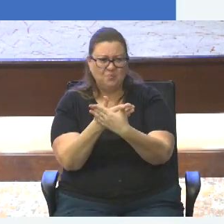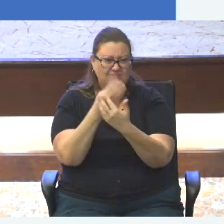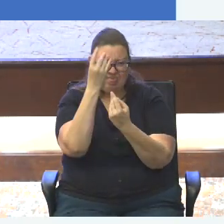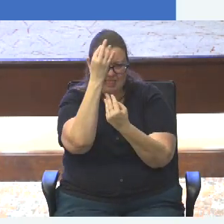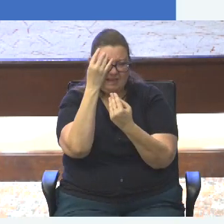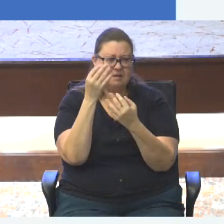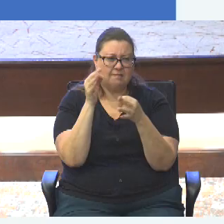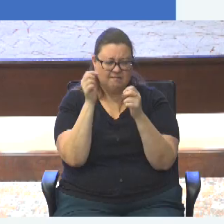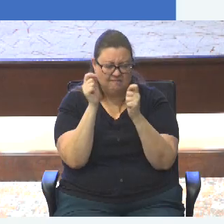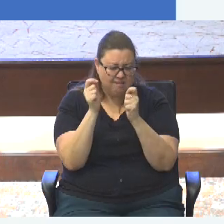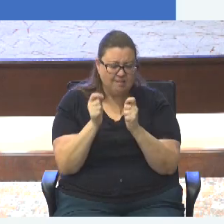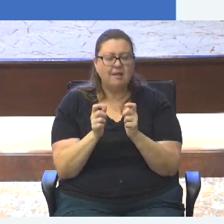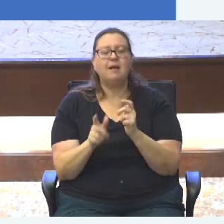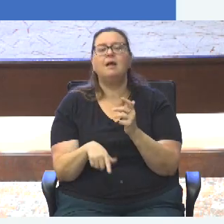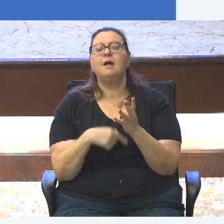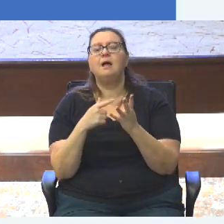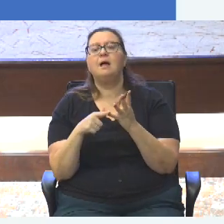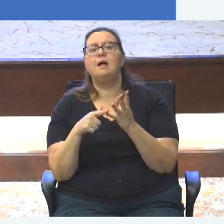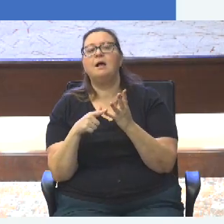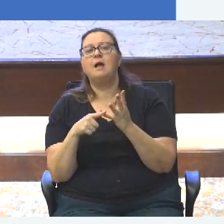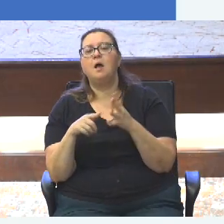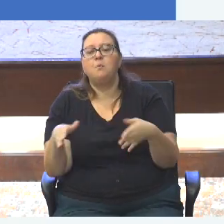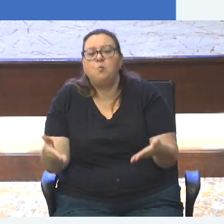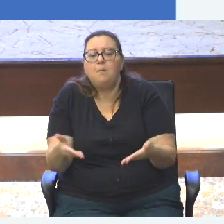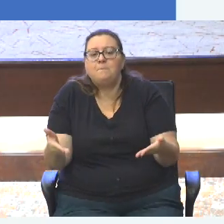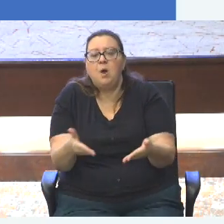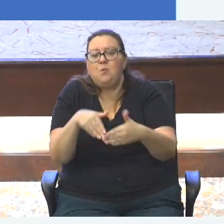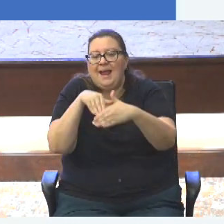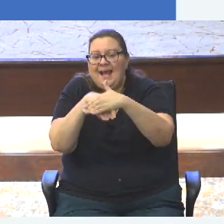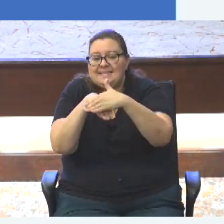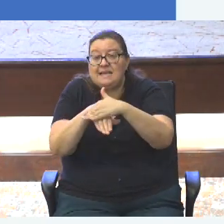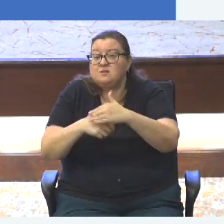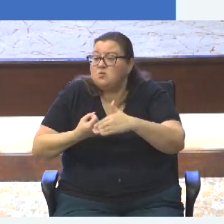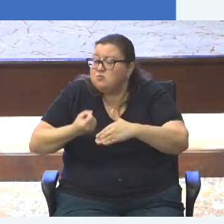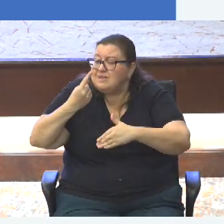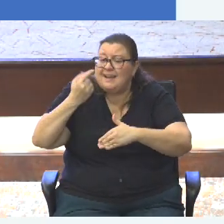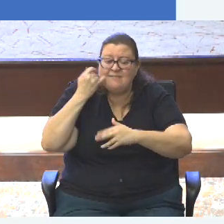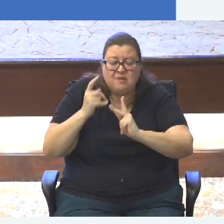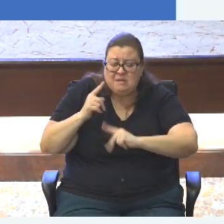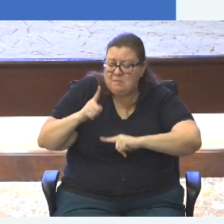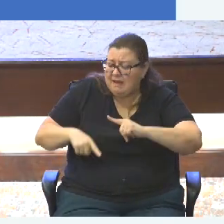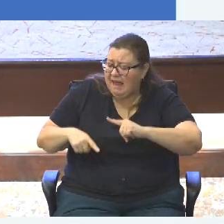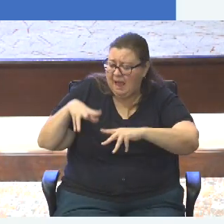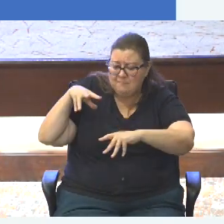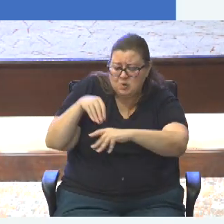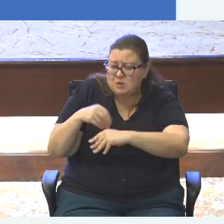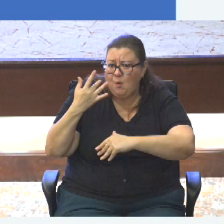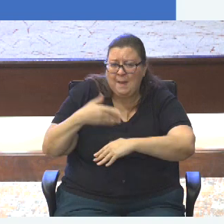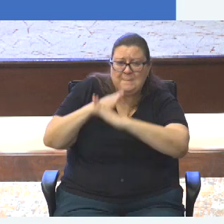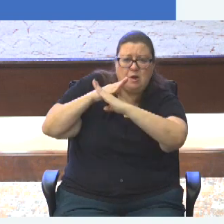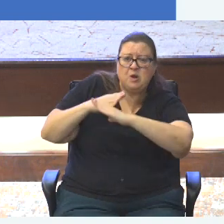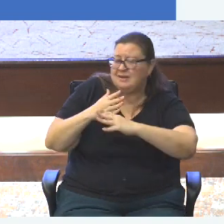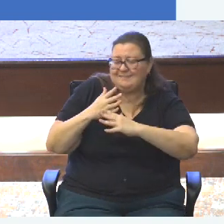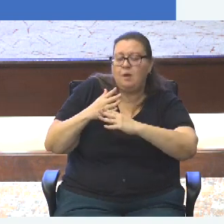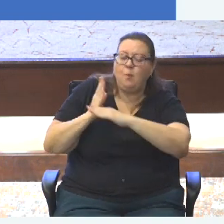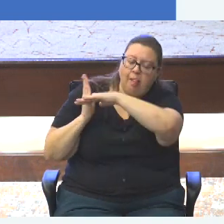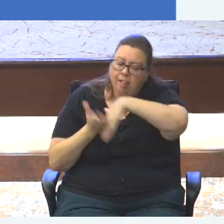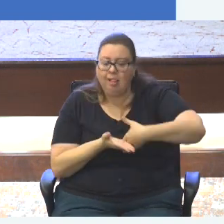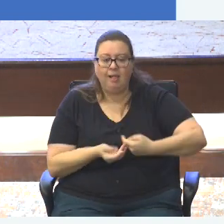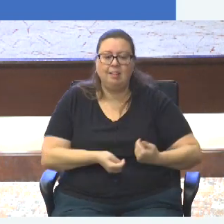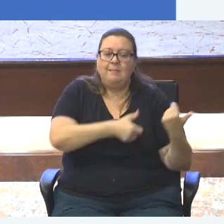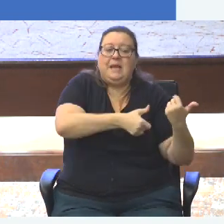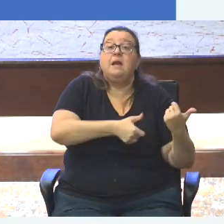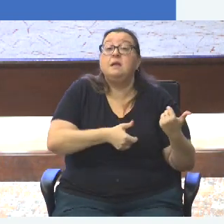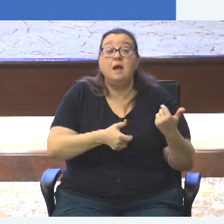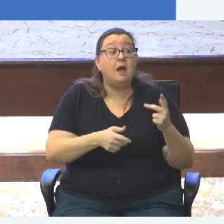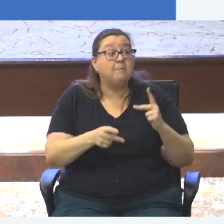Lastly, promoting access. We are working to remove barriers to participation, ensuring that all families, including those from